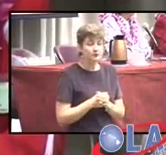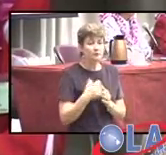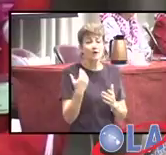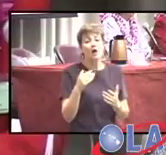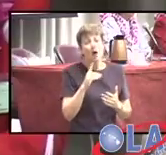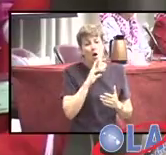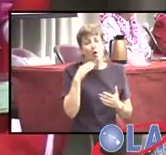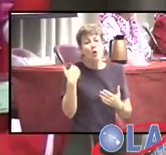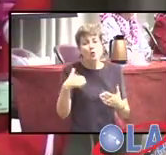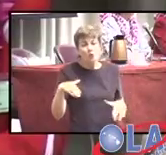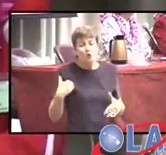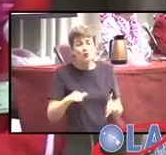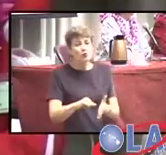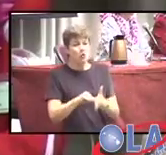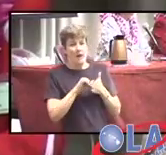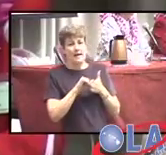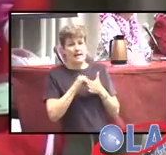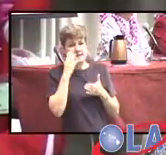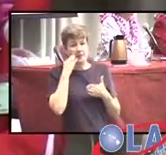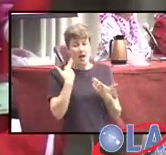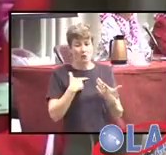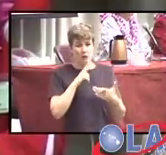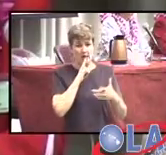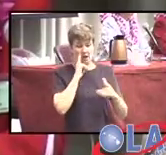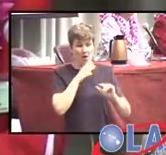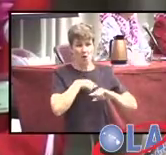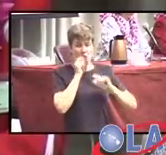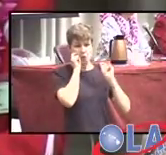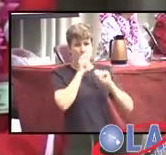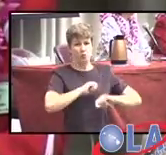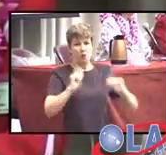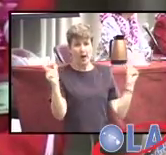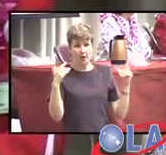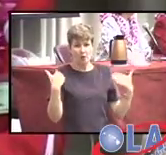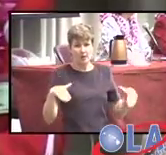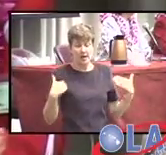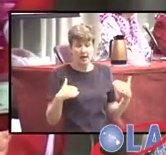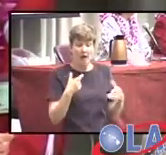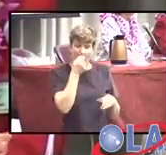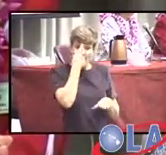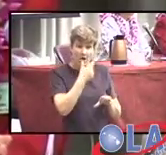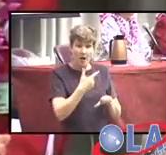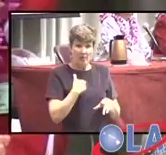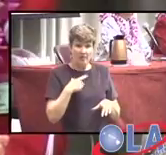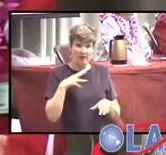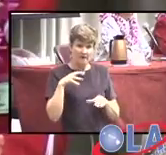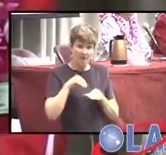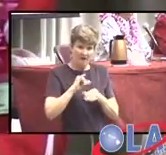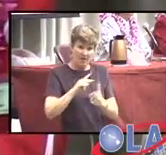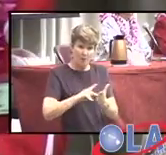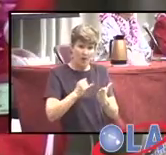an experience and actually quite eye-opening. Prior to our involvement in the